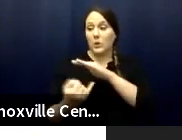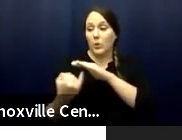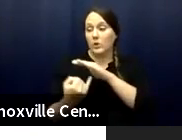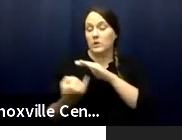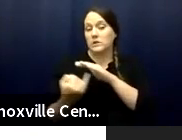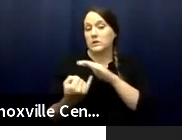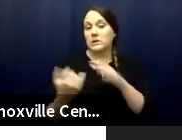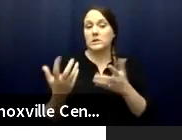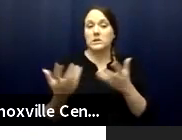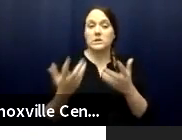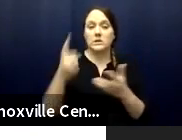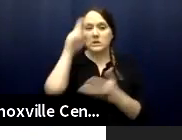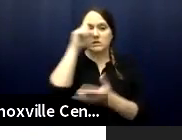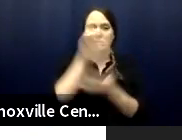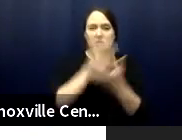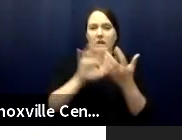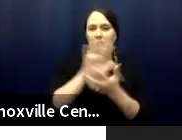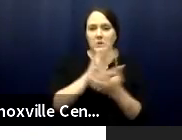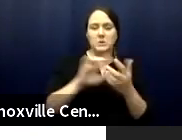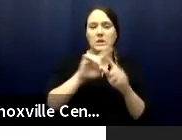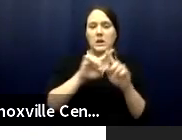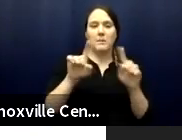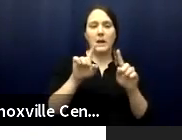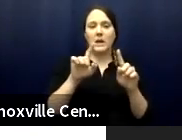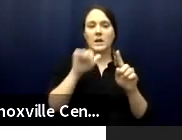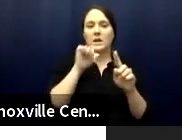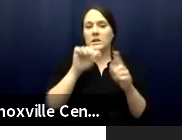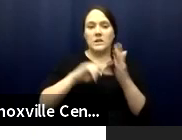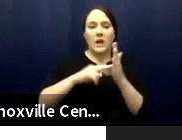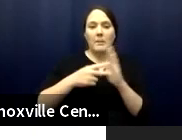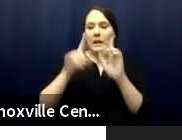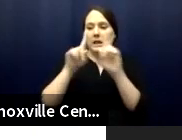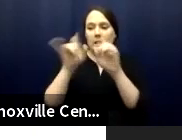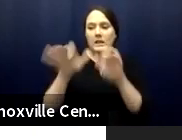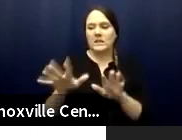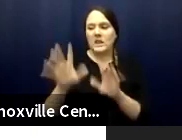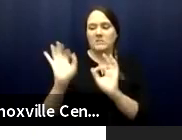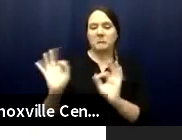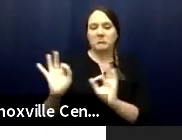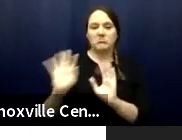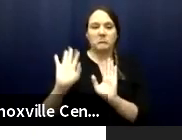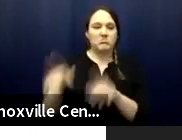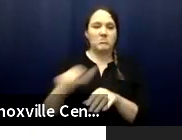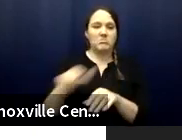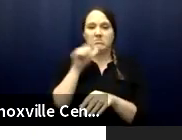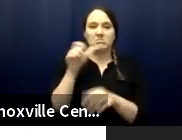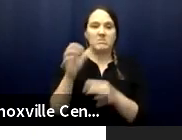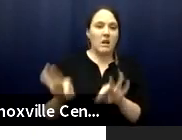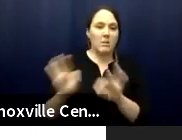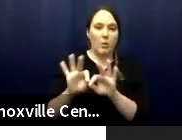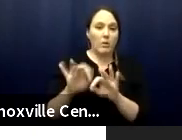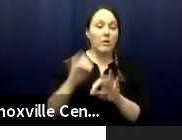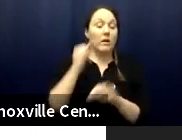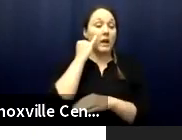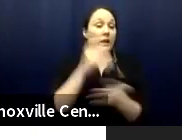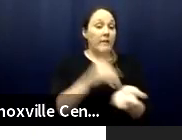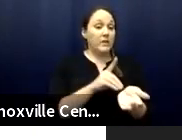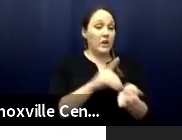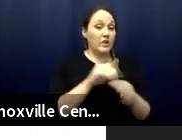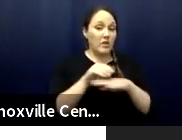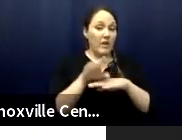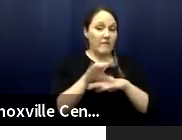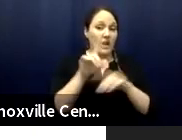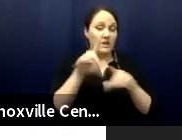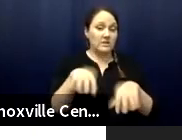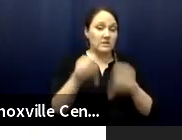led to some confusion, but it doesn't mean that the test is not important, or if you're advised by a healthcare professional to get a test. And so